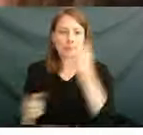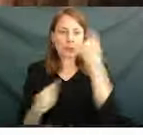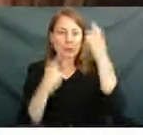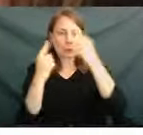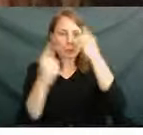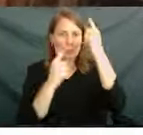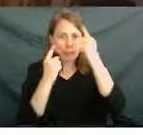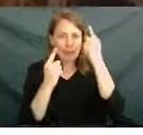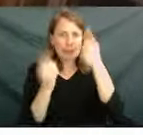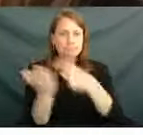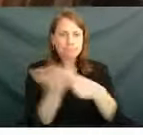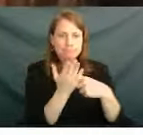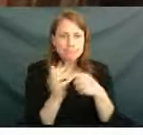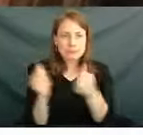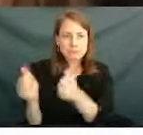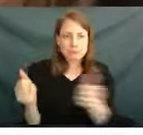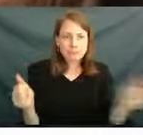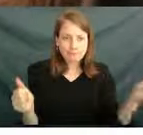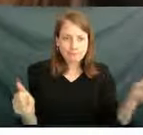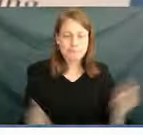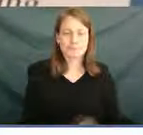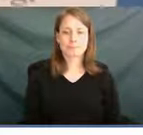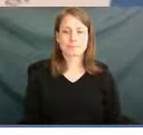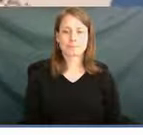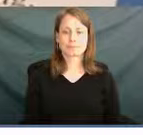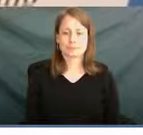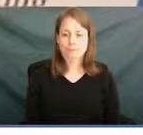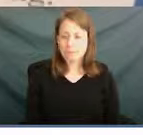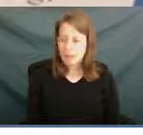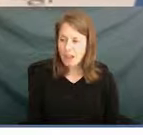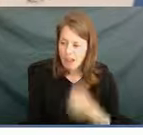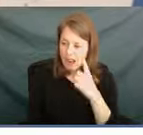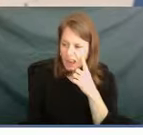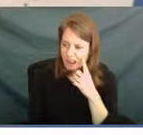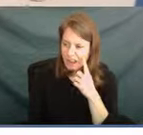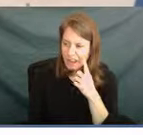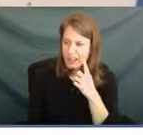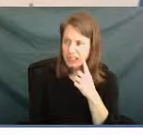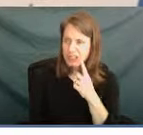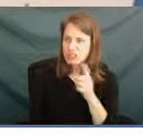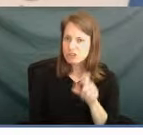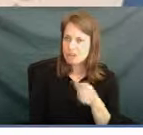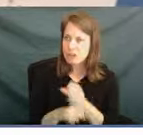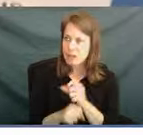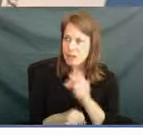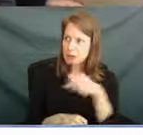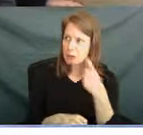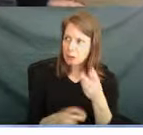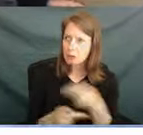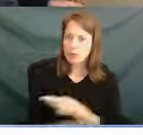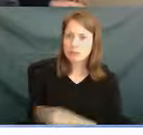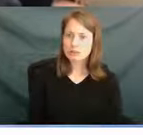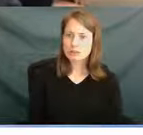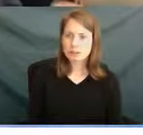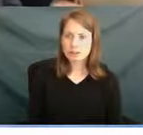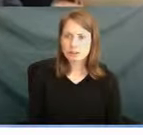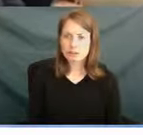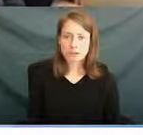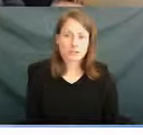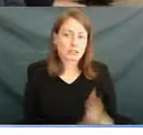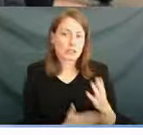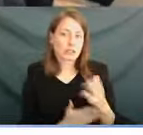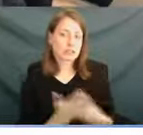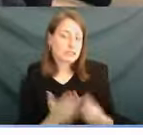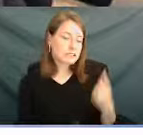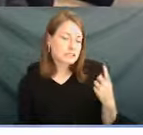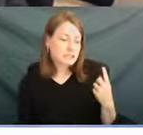maybe edited ones to make her look even worse. Someone walks home and then they keep getting prank calls and the first